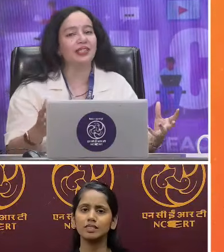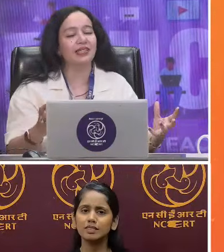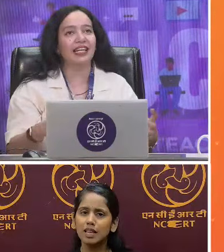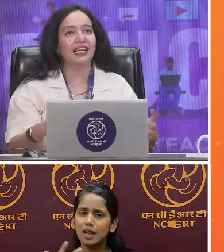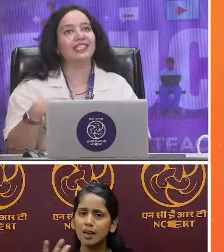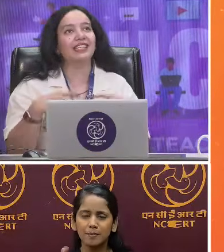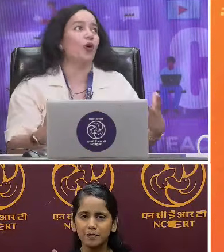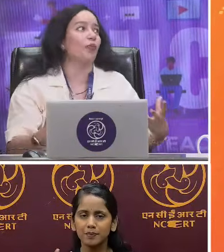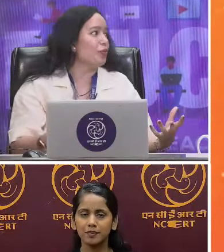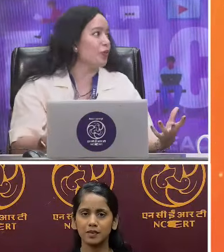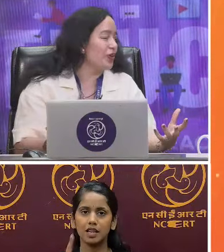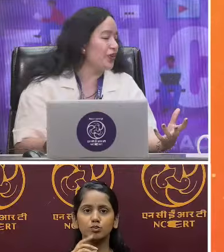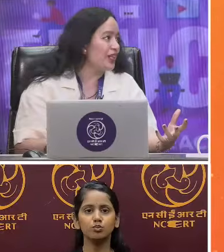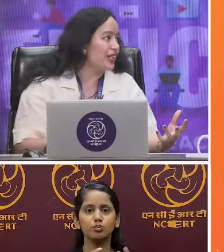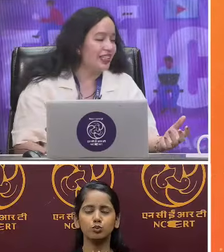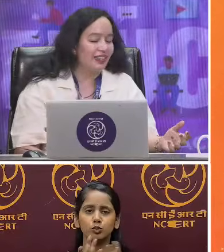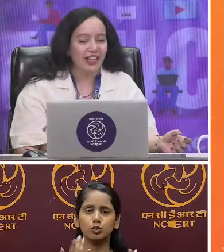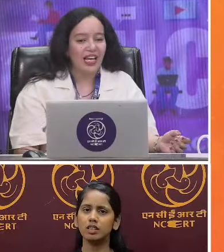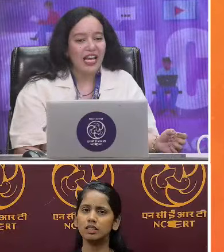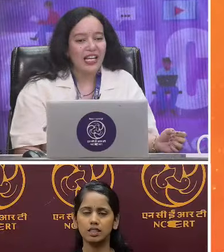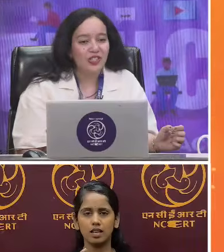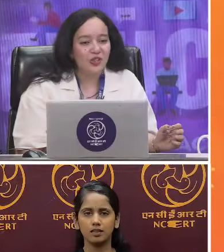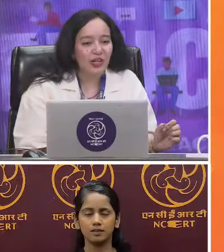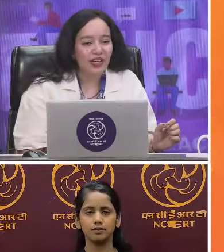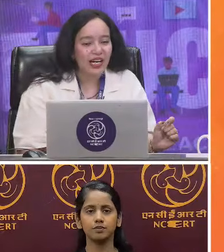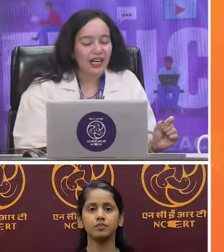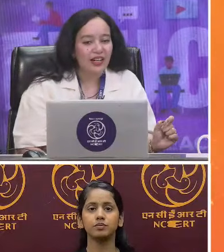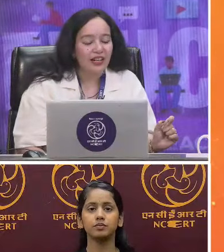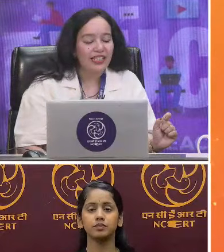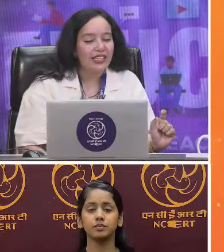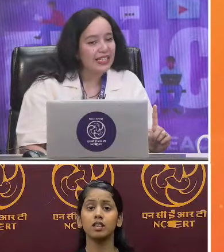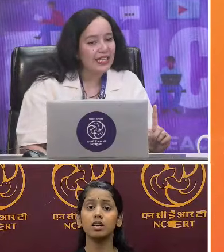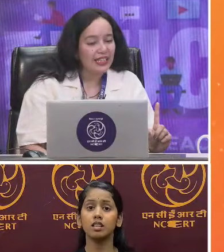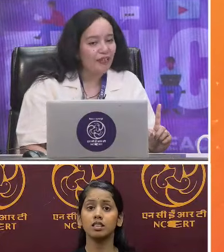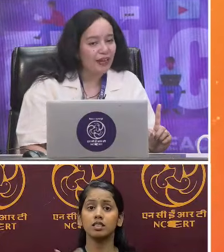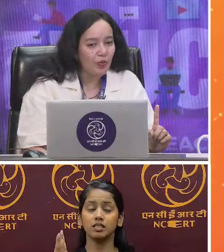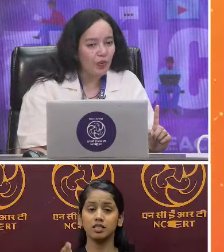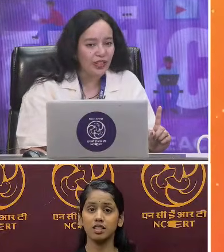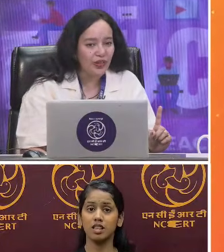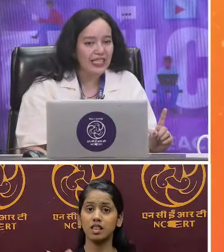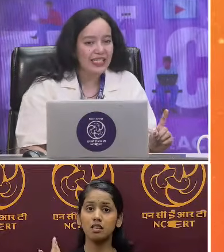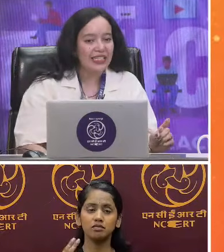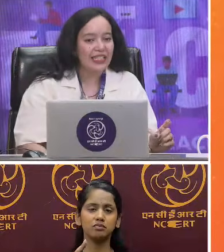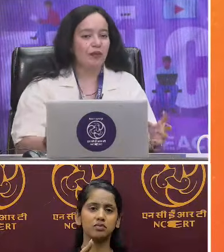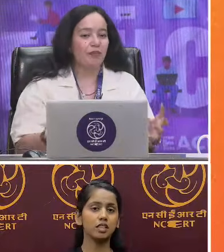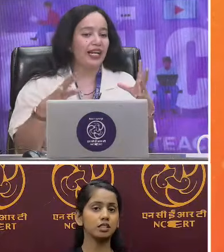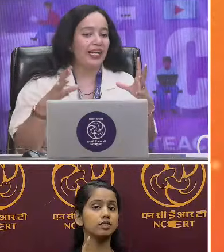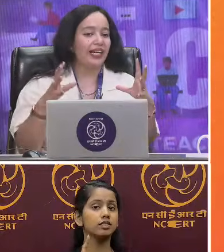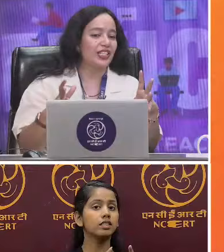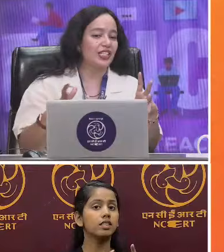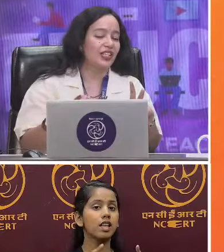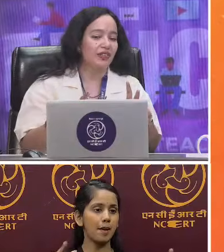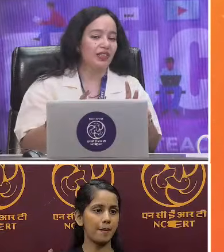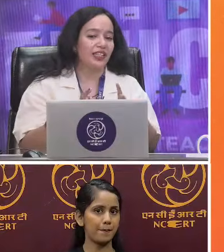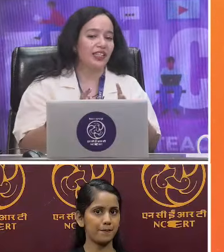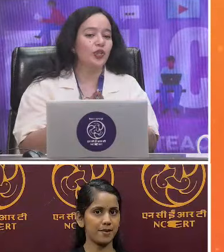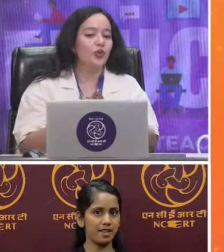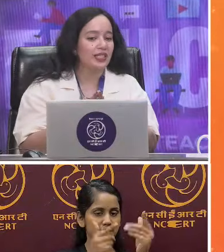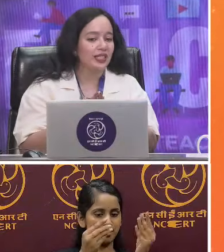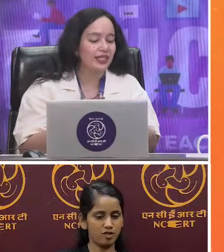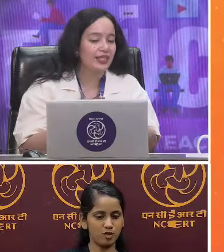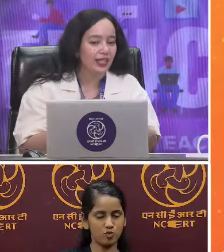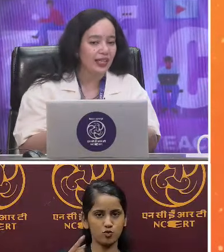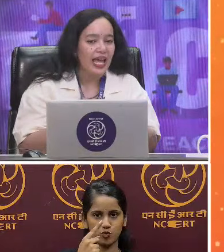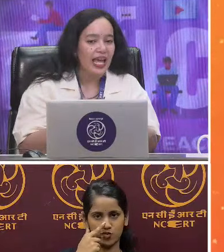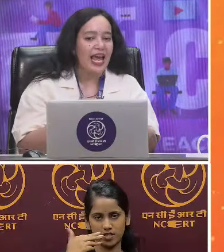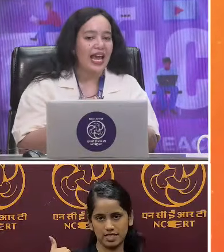storyboard it's a comic book, you know. So in the frame 1, you can see ek ped ke niche. There are 2